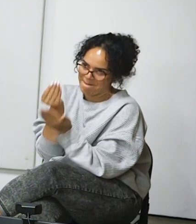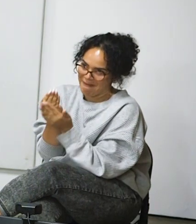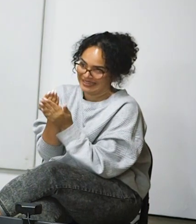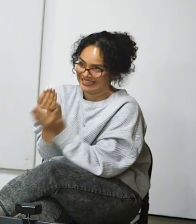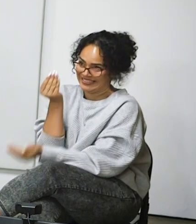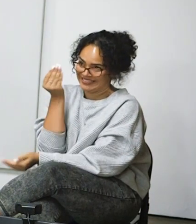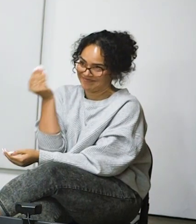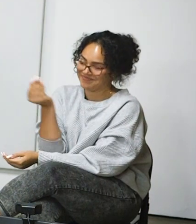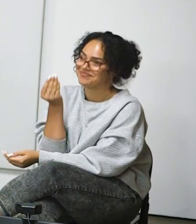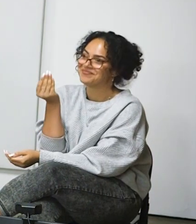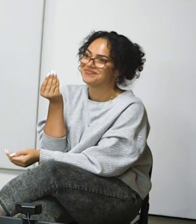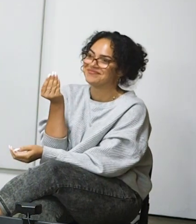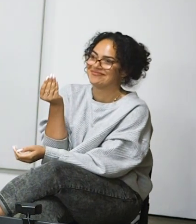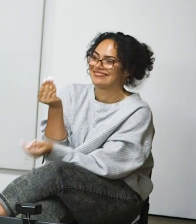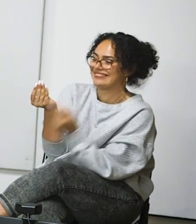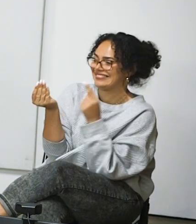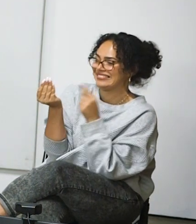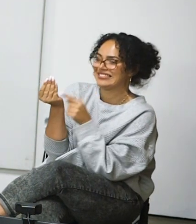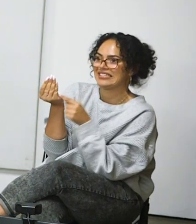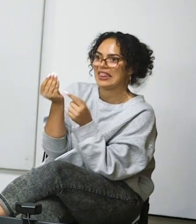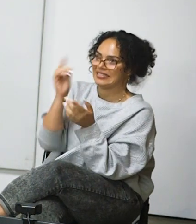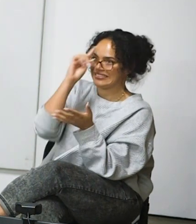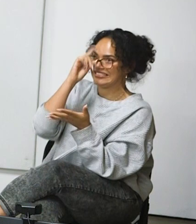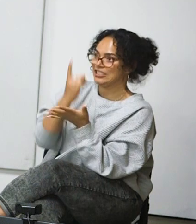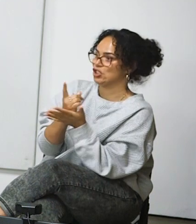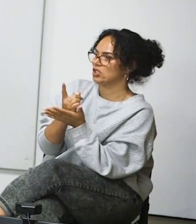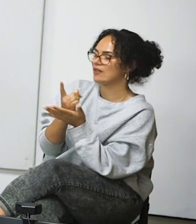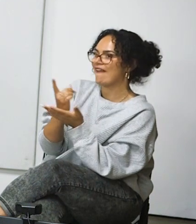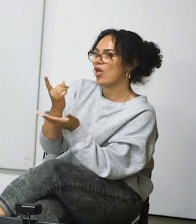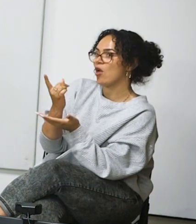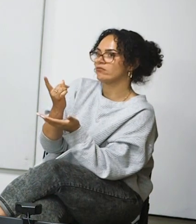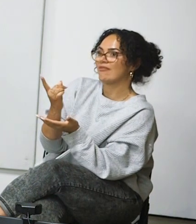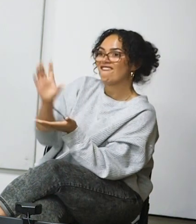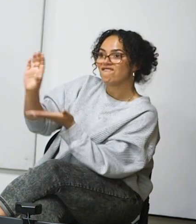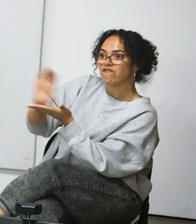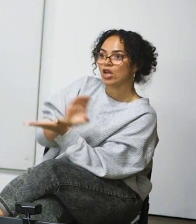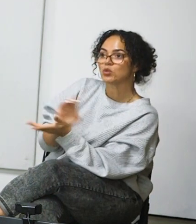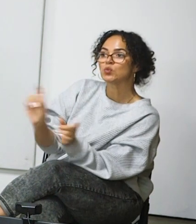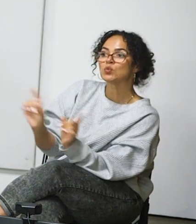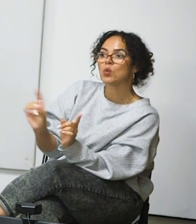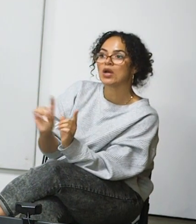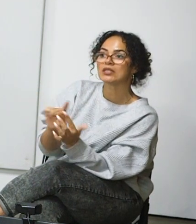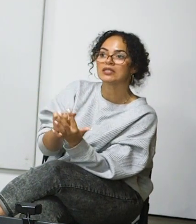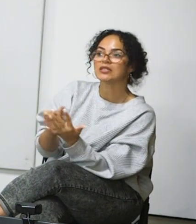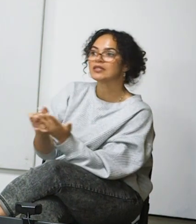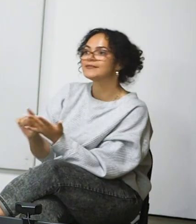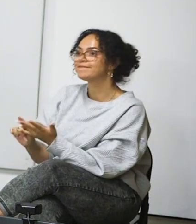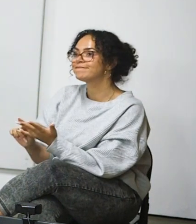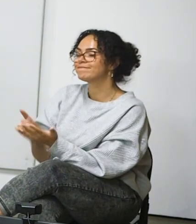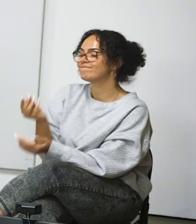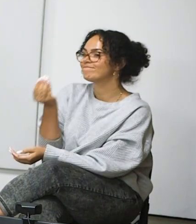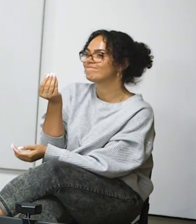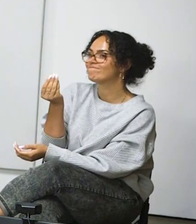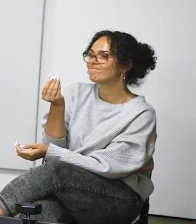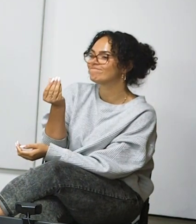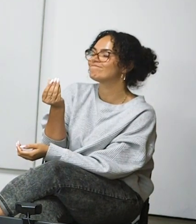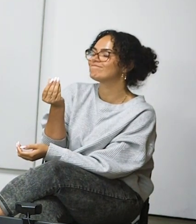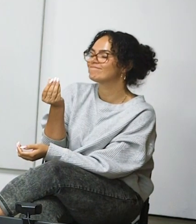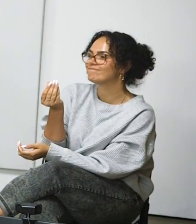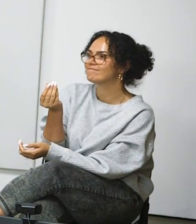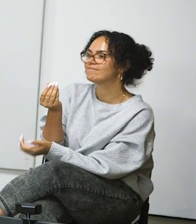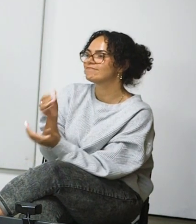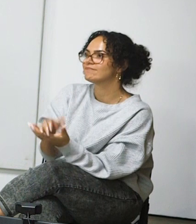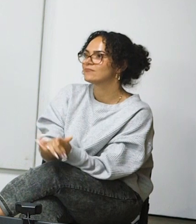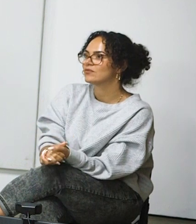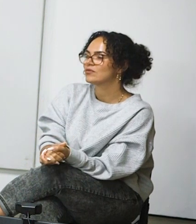decisions about what we fund and decisions about what we support. And so I think